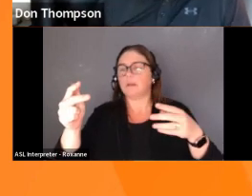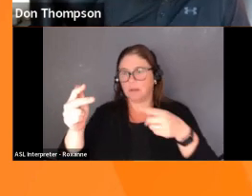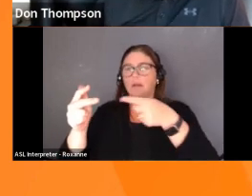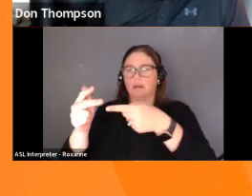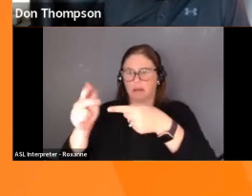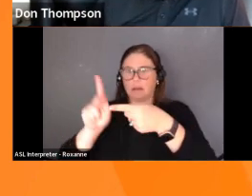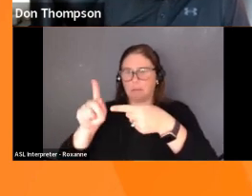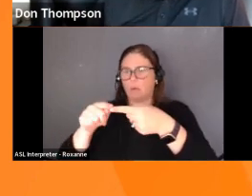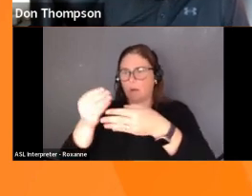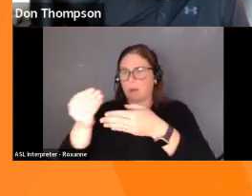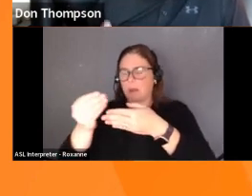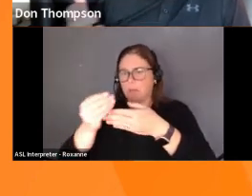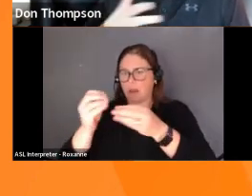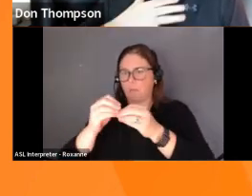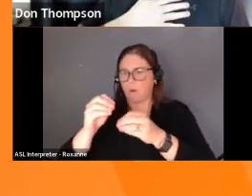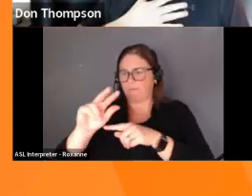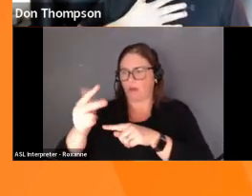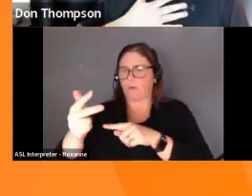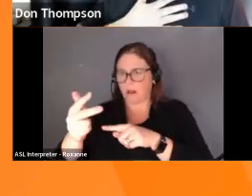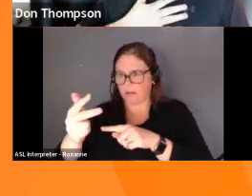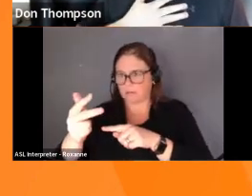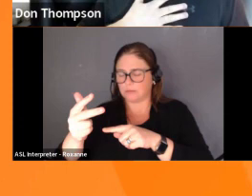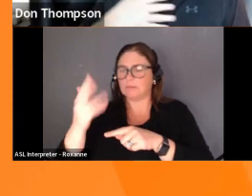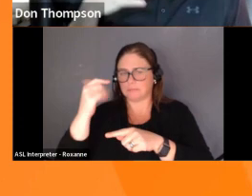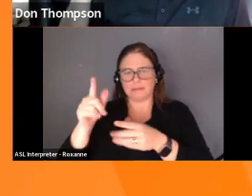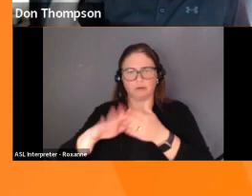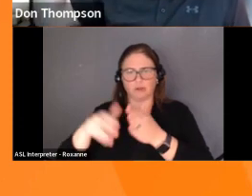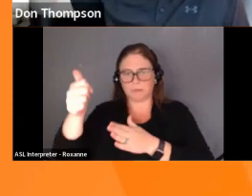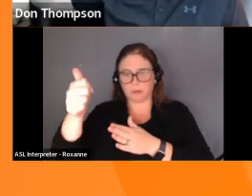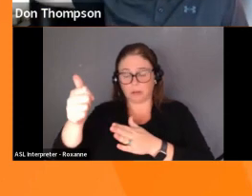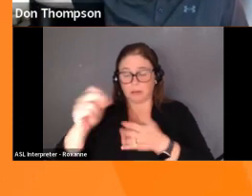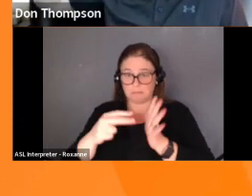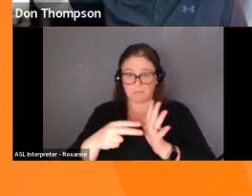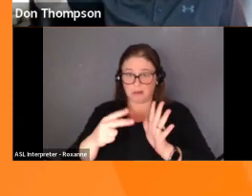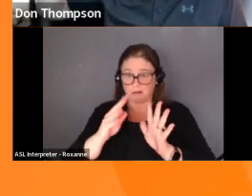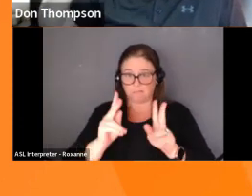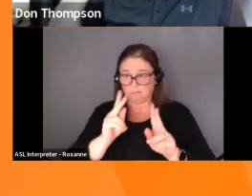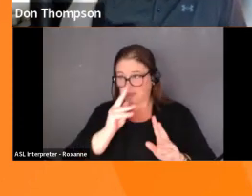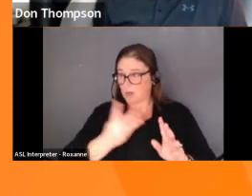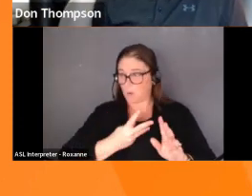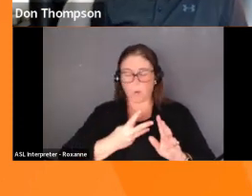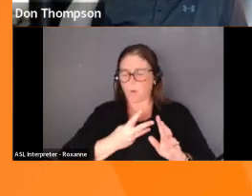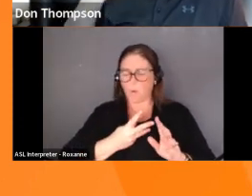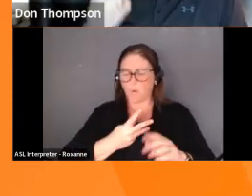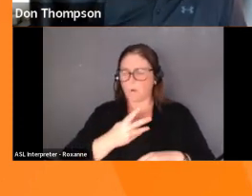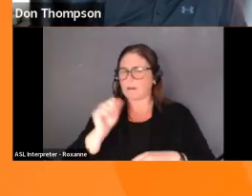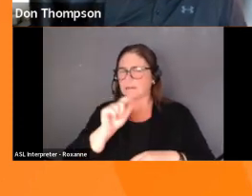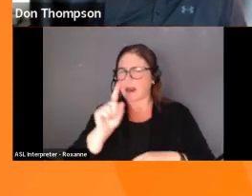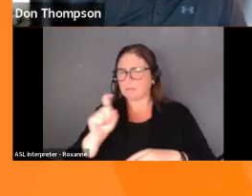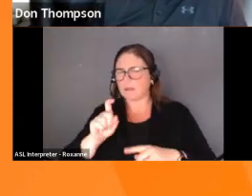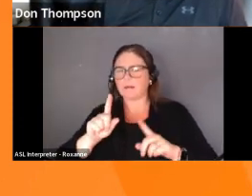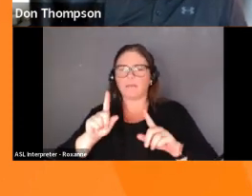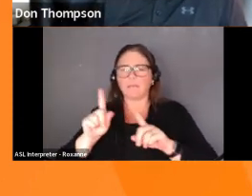box at the top of the page, right? It doesn't mean I won't get some, because Amazon's always testing because they make a little bit more money